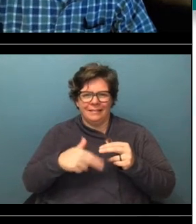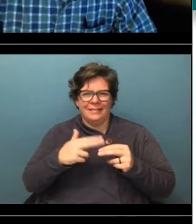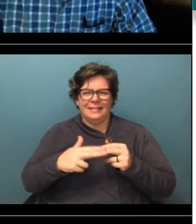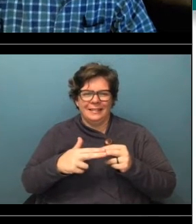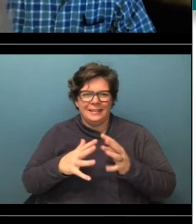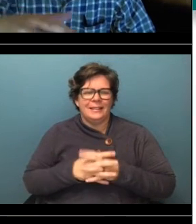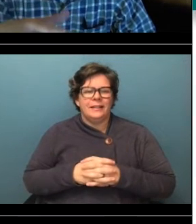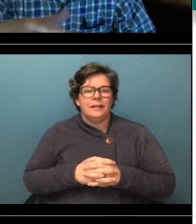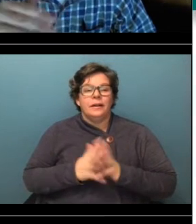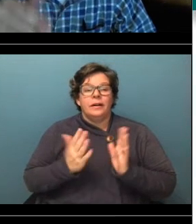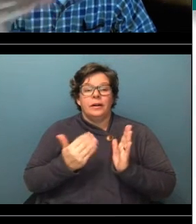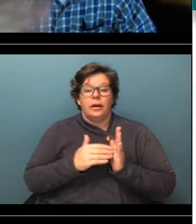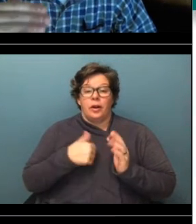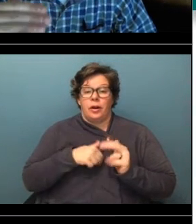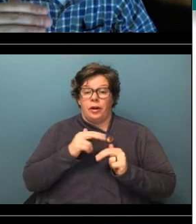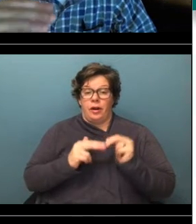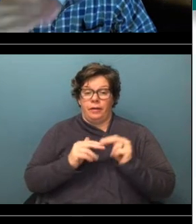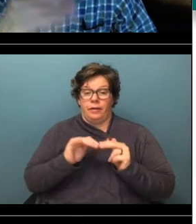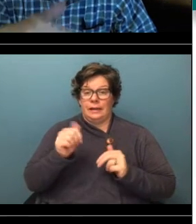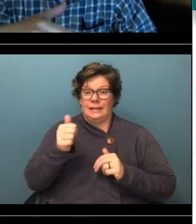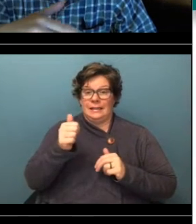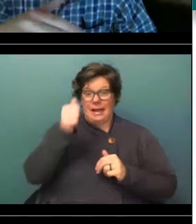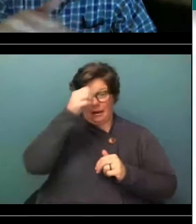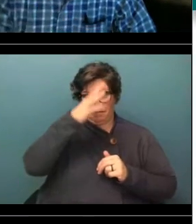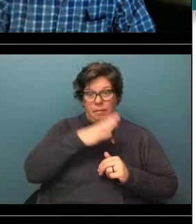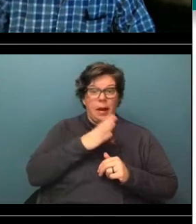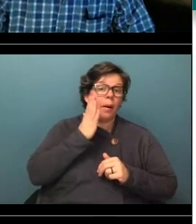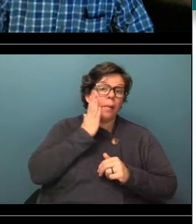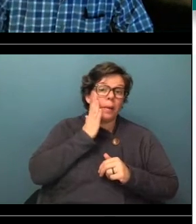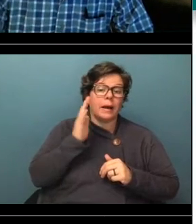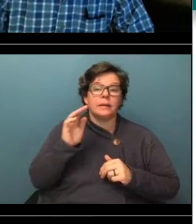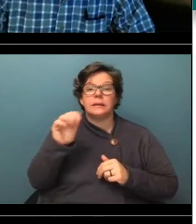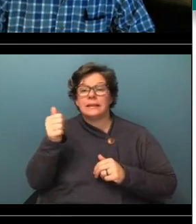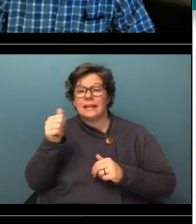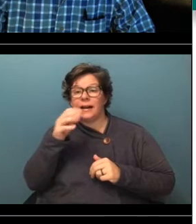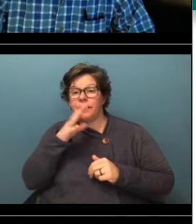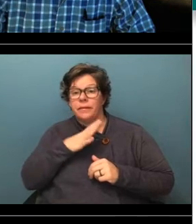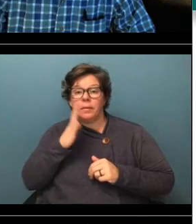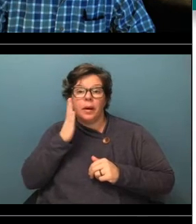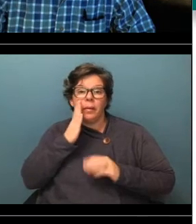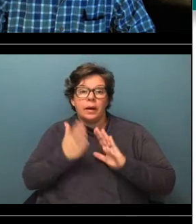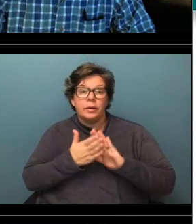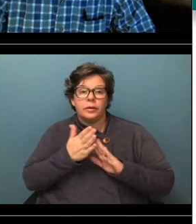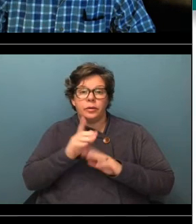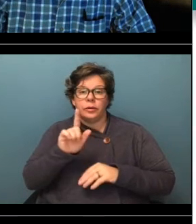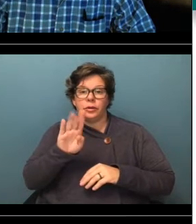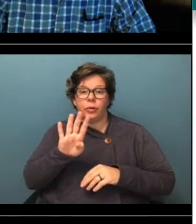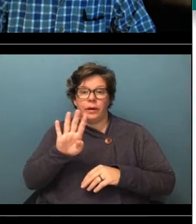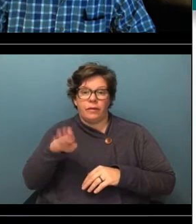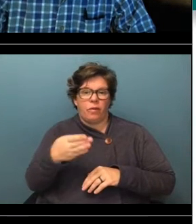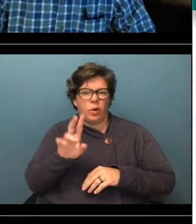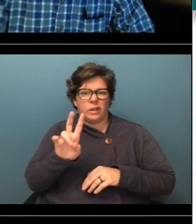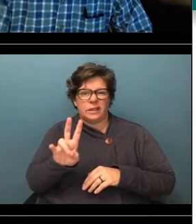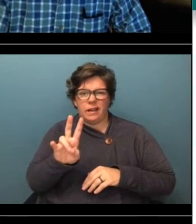So once again, our facility, we have 10 male beds, 10 female beds, and we run 24/7 staff.